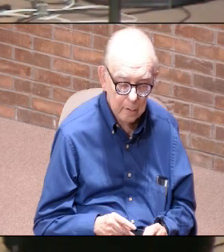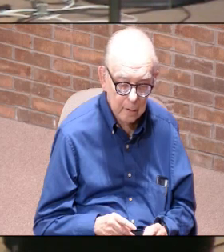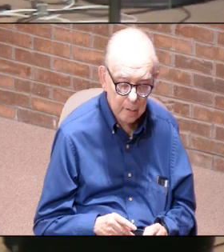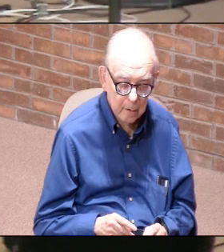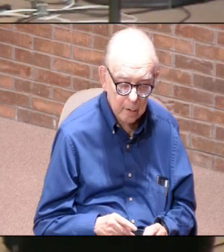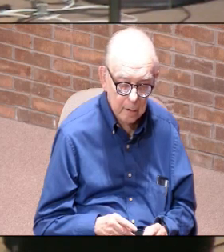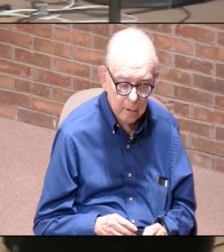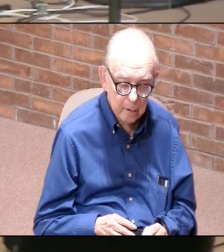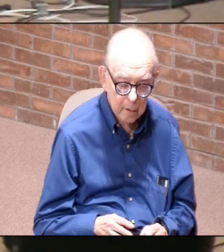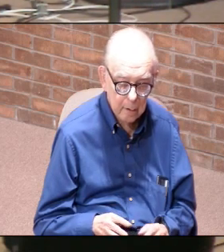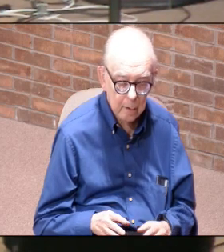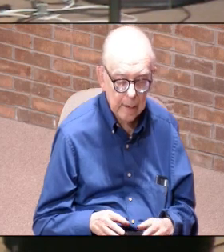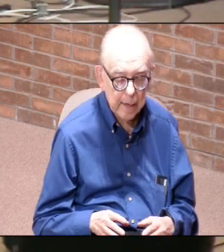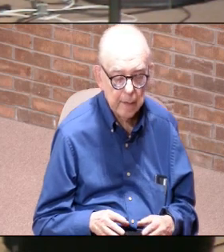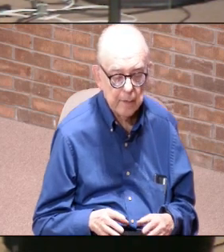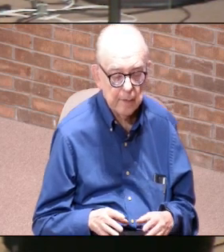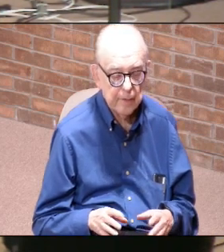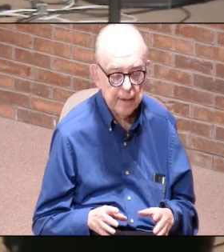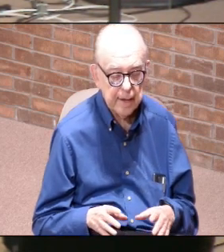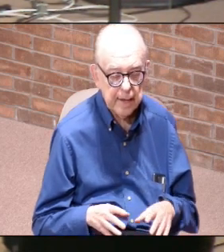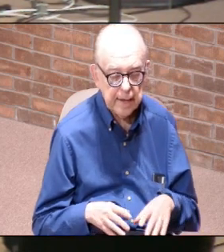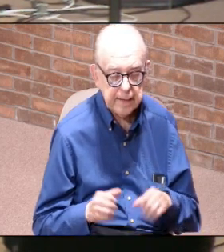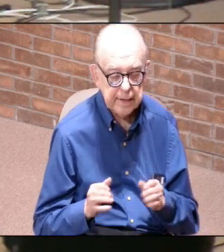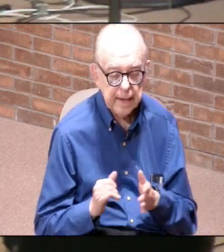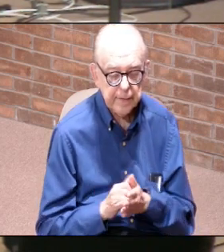And they twist it